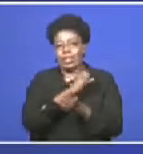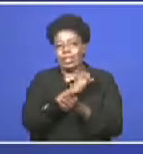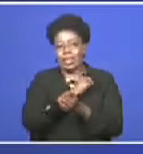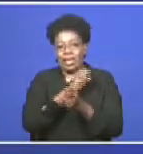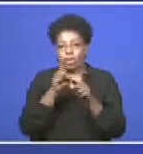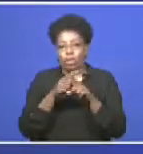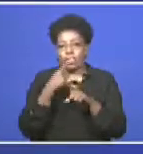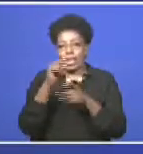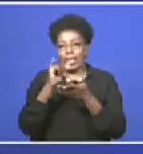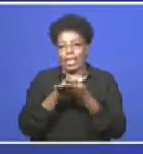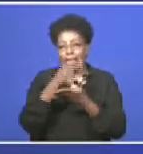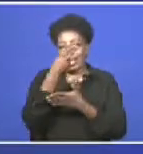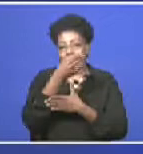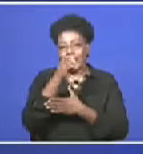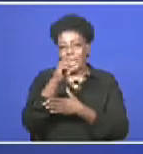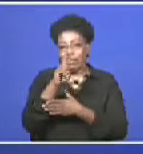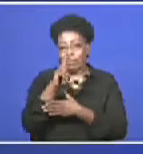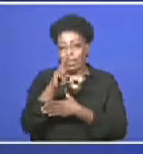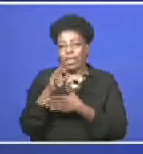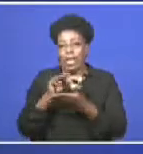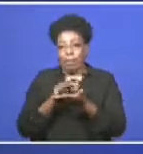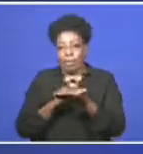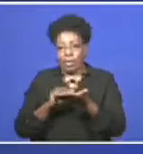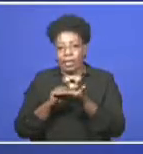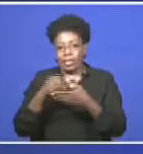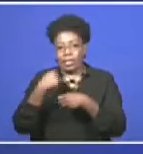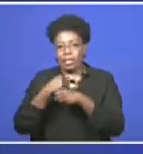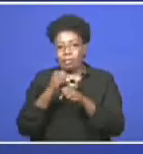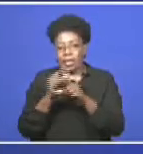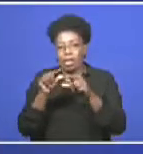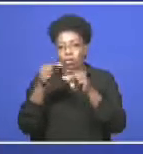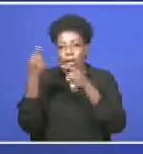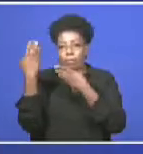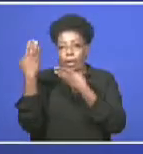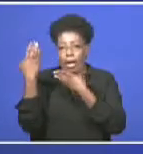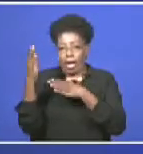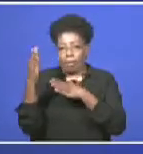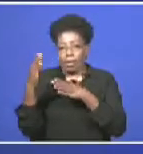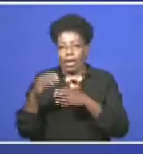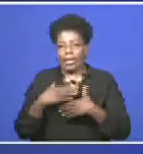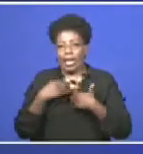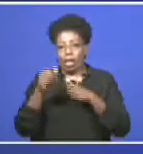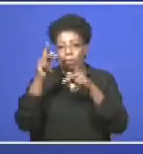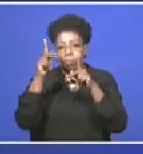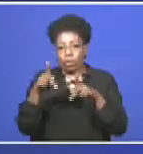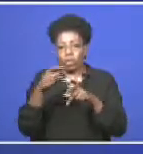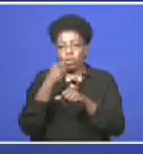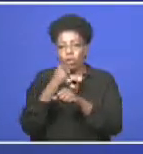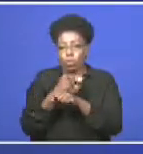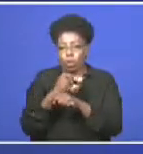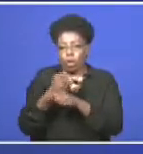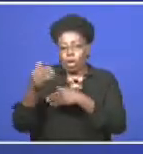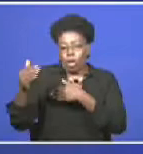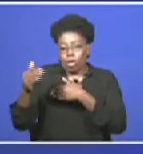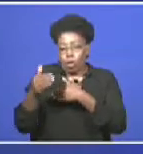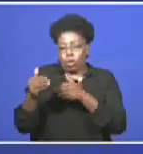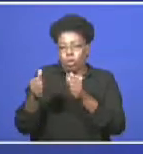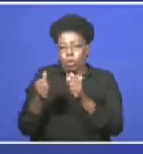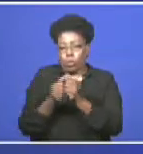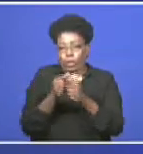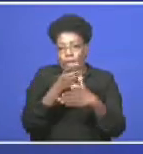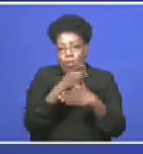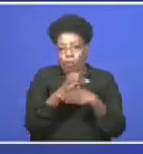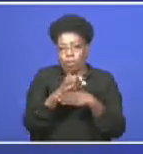that most of the HIV medication is manufactured in Grand Bahama, and health officials plan to work more closely with the